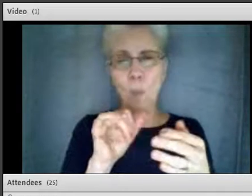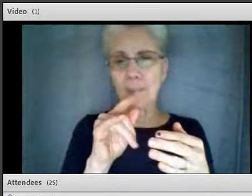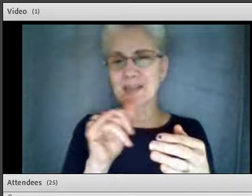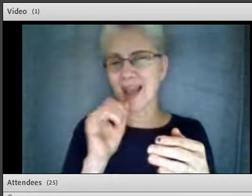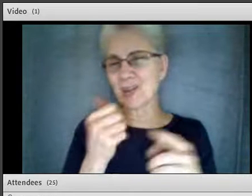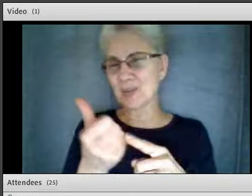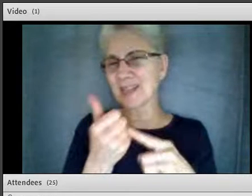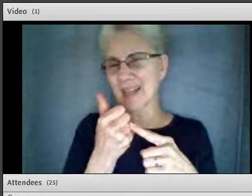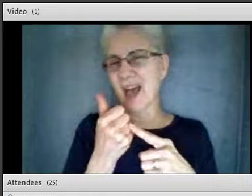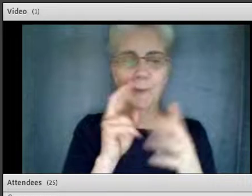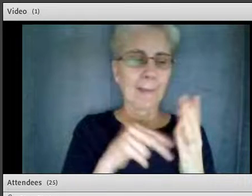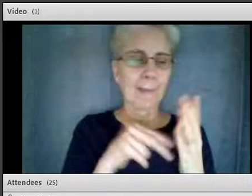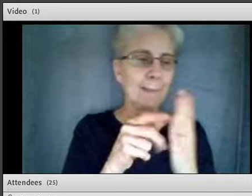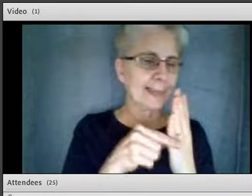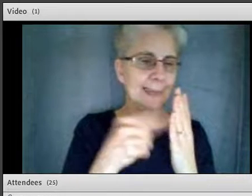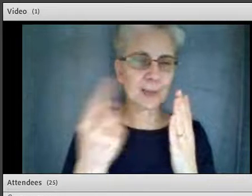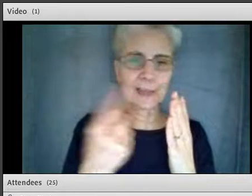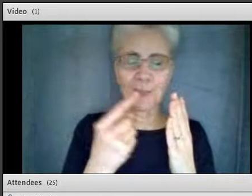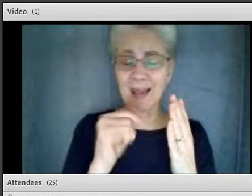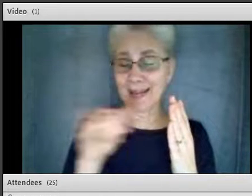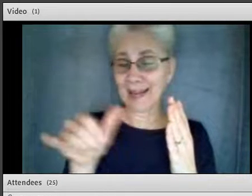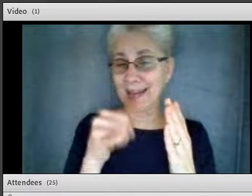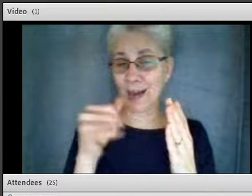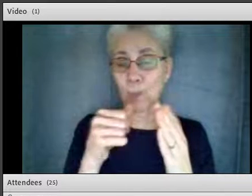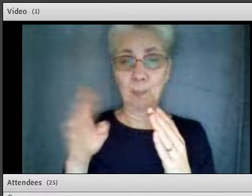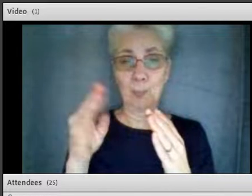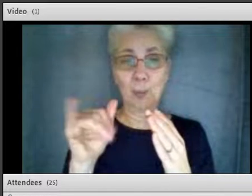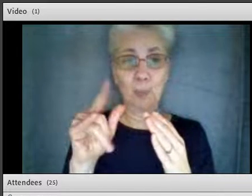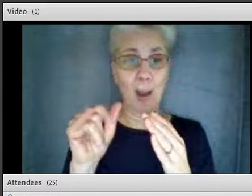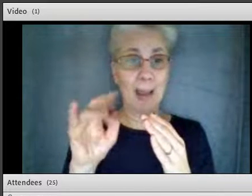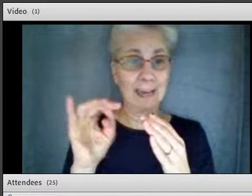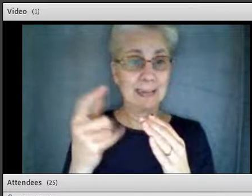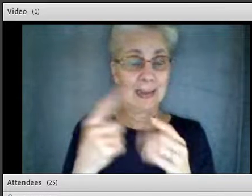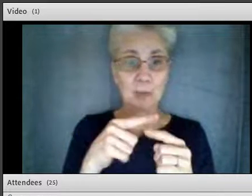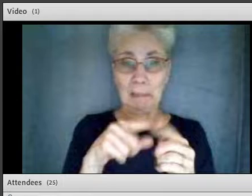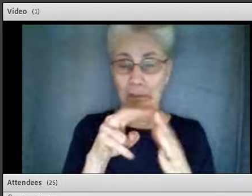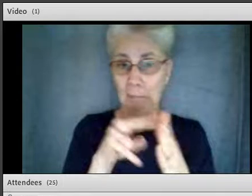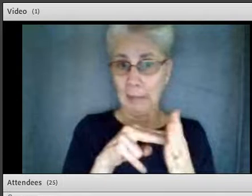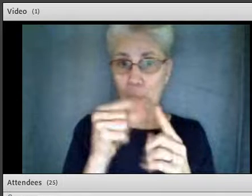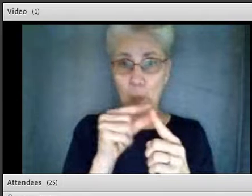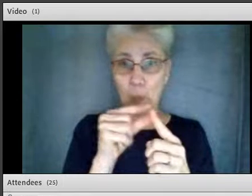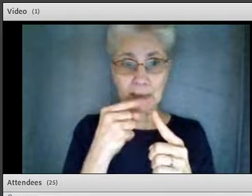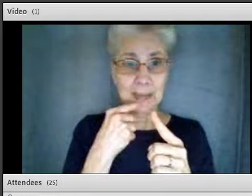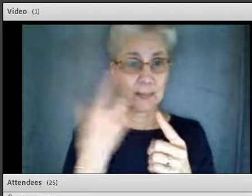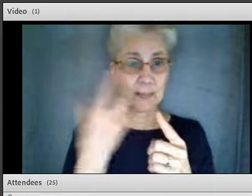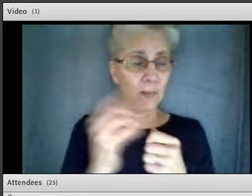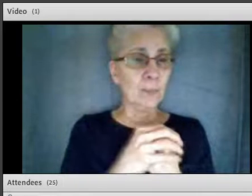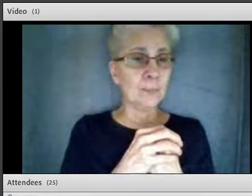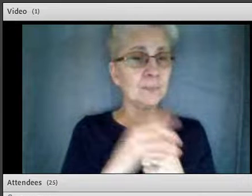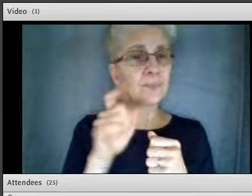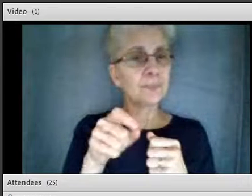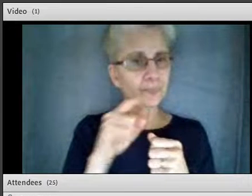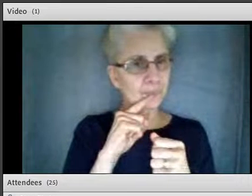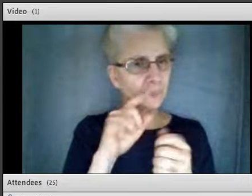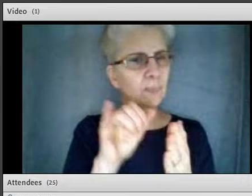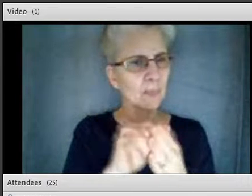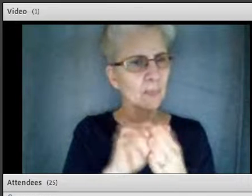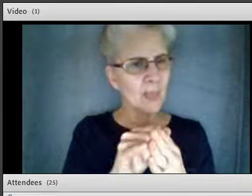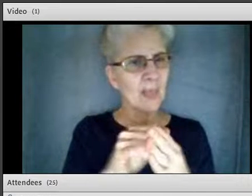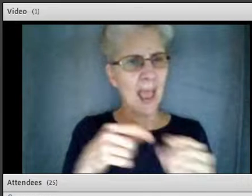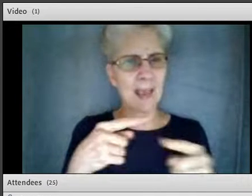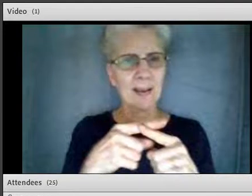had yellow with blue writing and you can't read one word that it's saying, you need to make sure that that contrast level is really